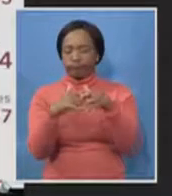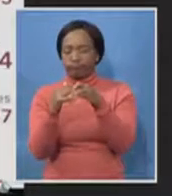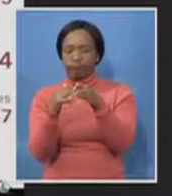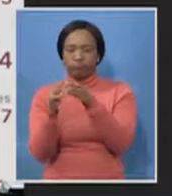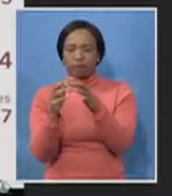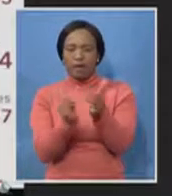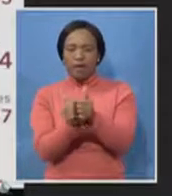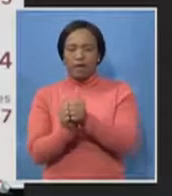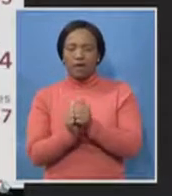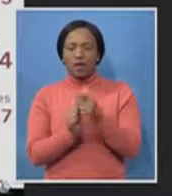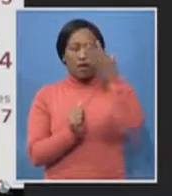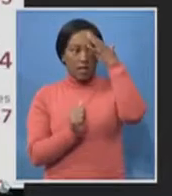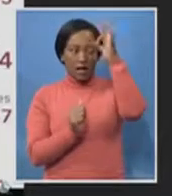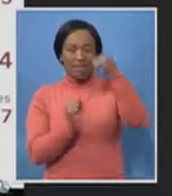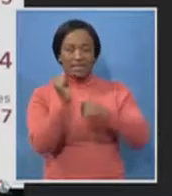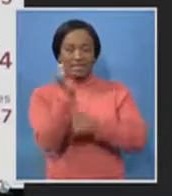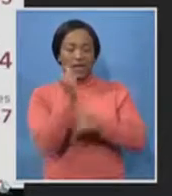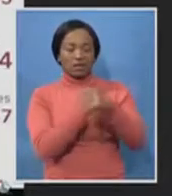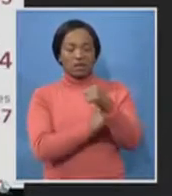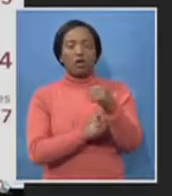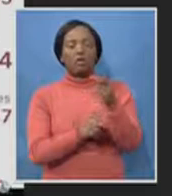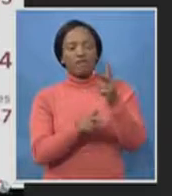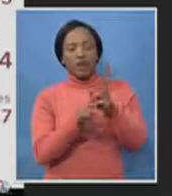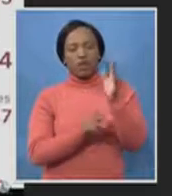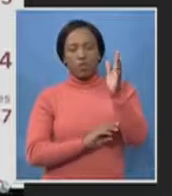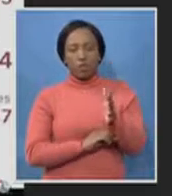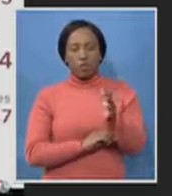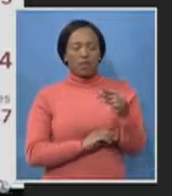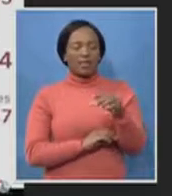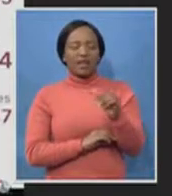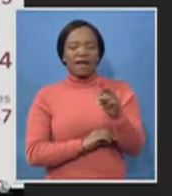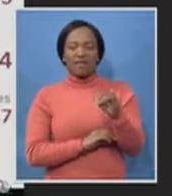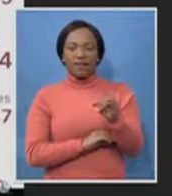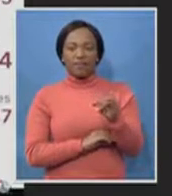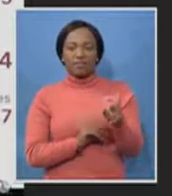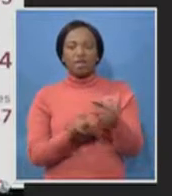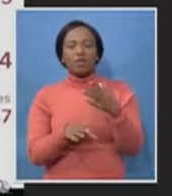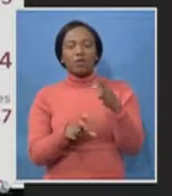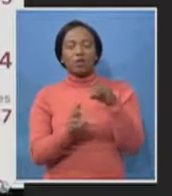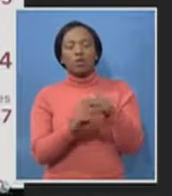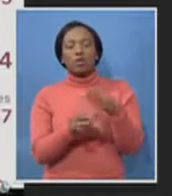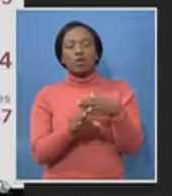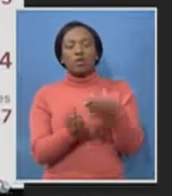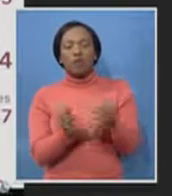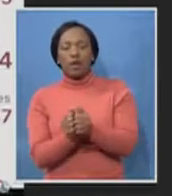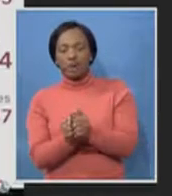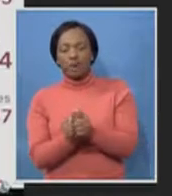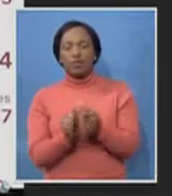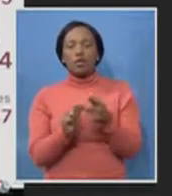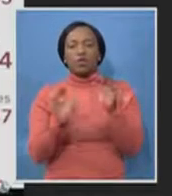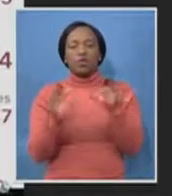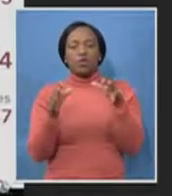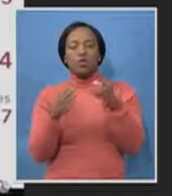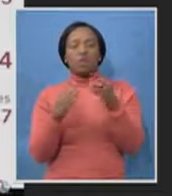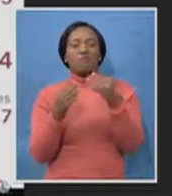which will include co-leads, and then you have a group of stakeholders, the advisory committee, and